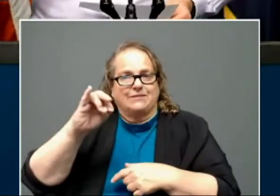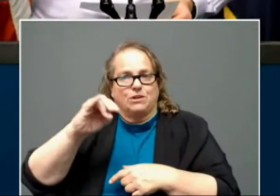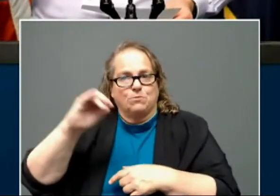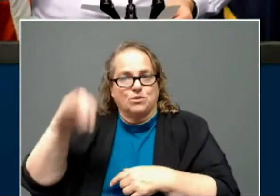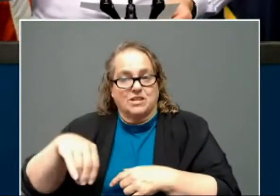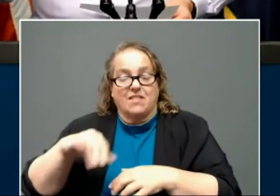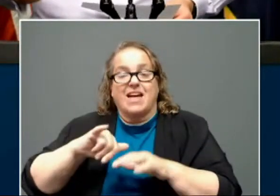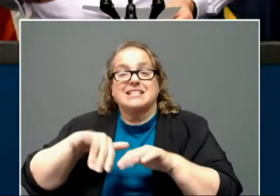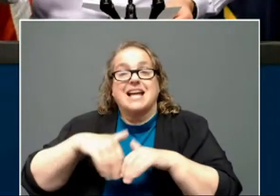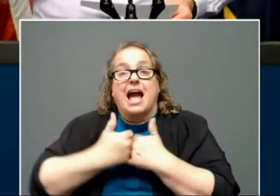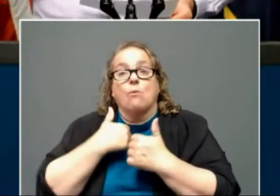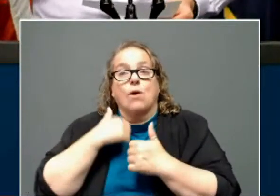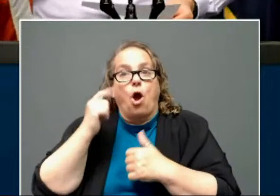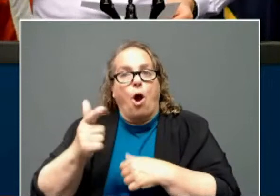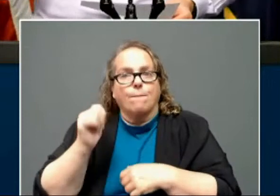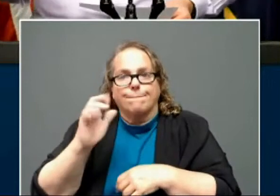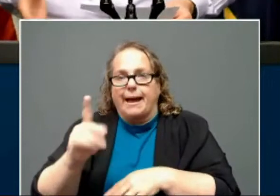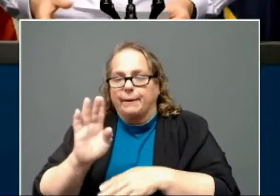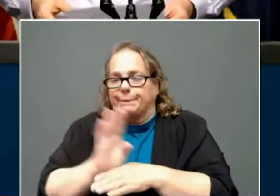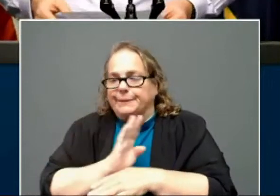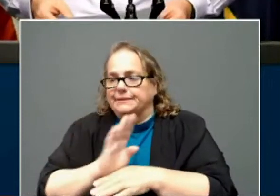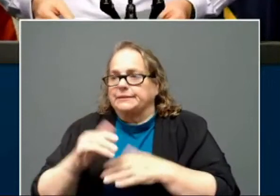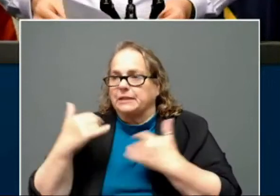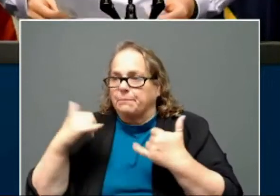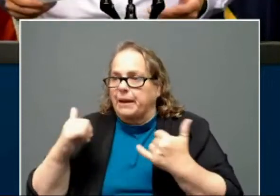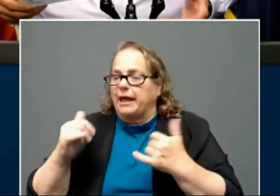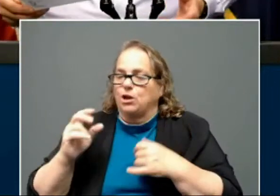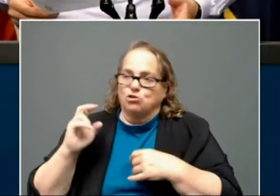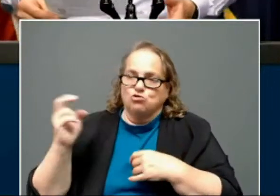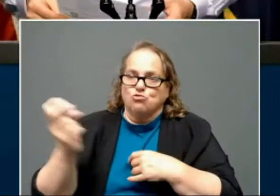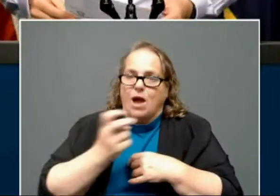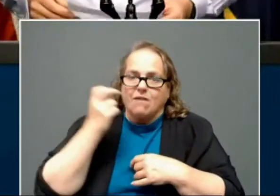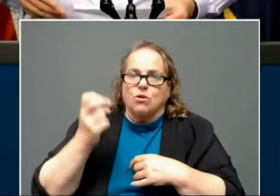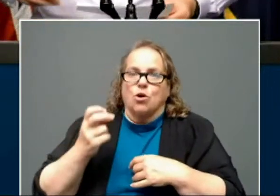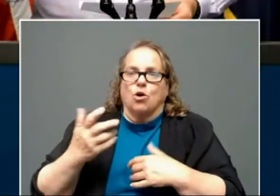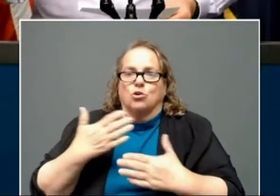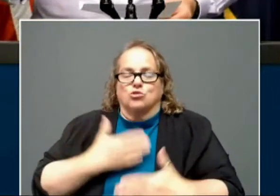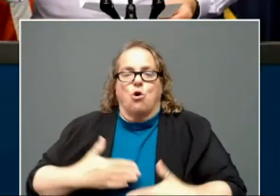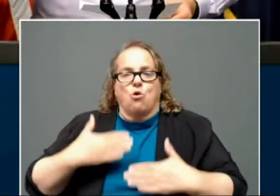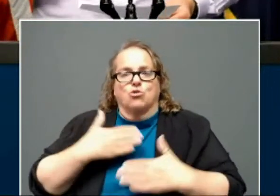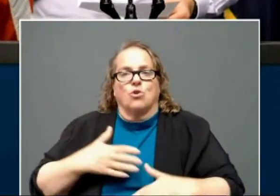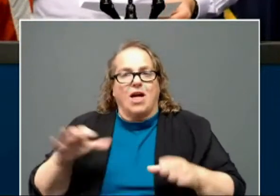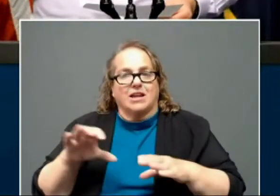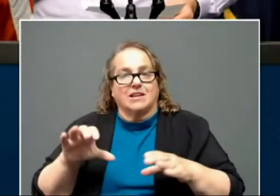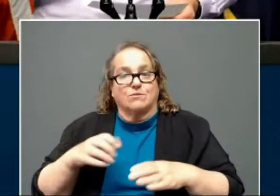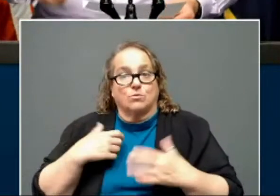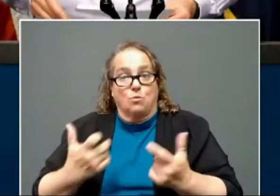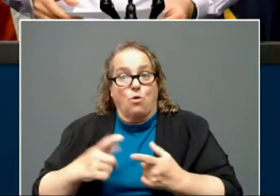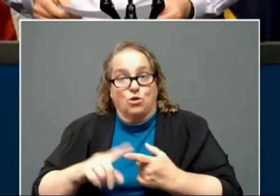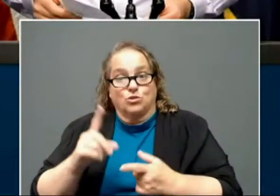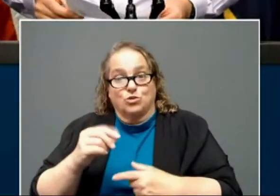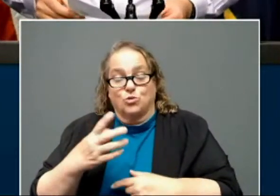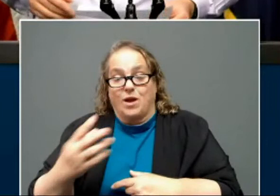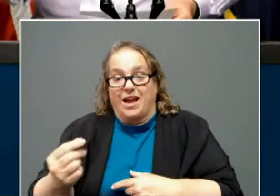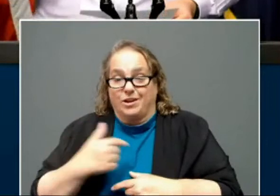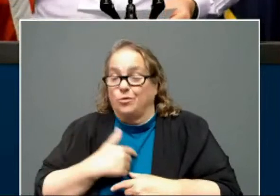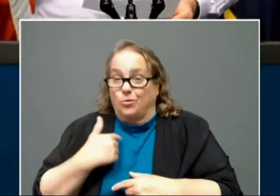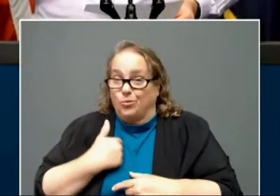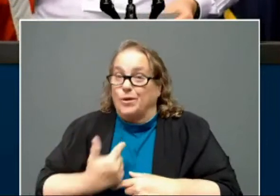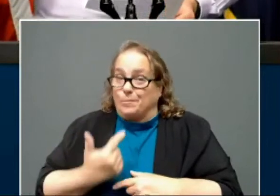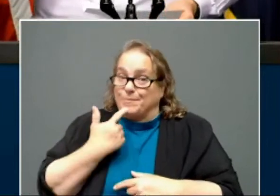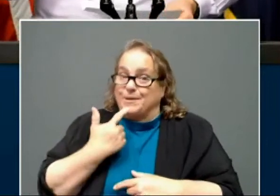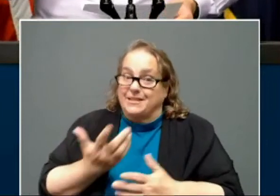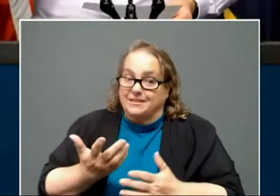to play, to travel, to social activities, all the things that we want to do. and miss. Of course, in the bottom, there are bar graphs that